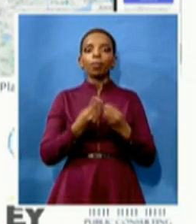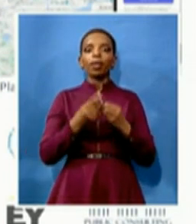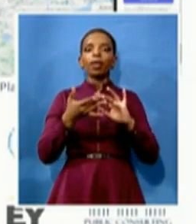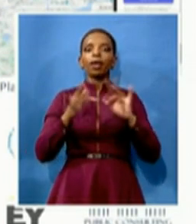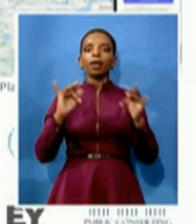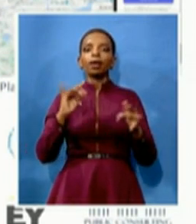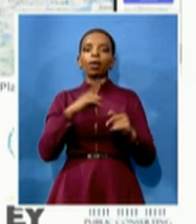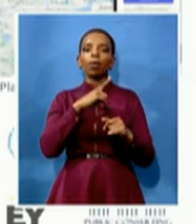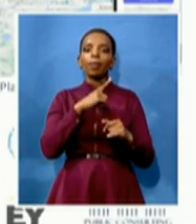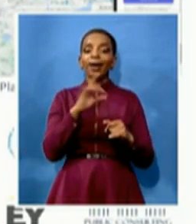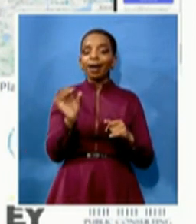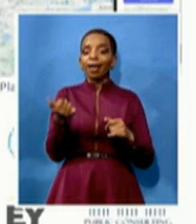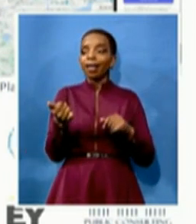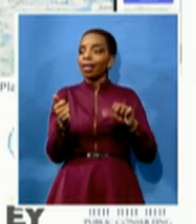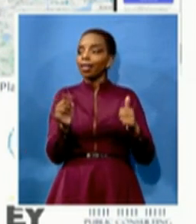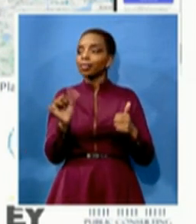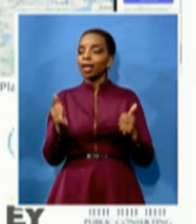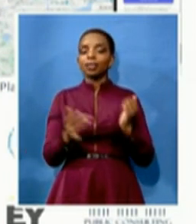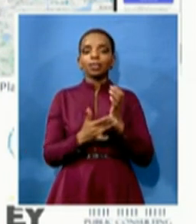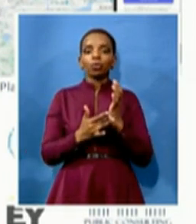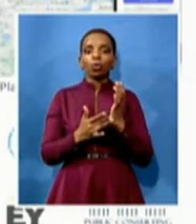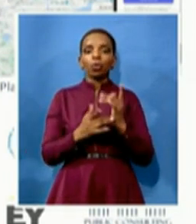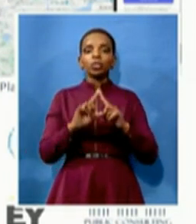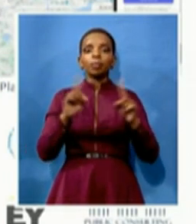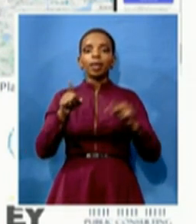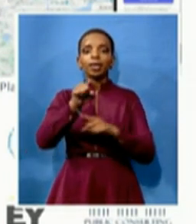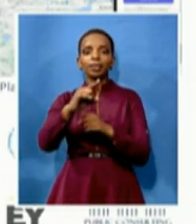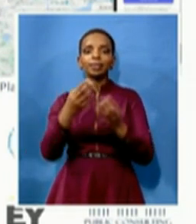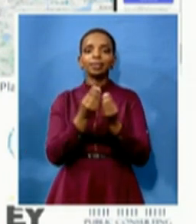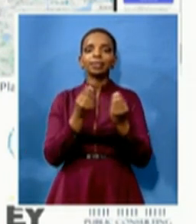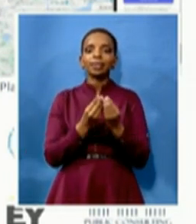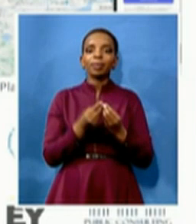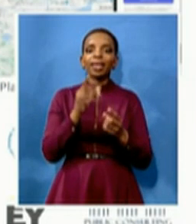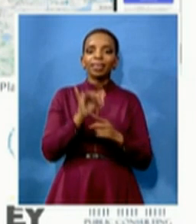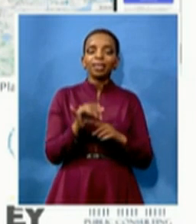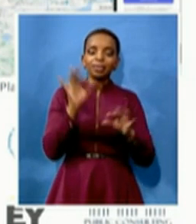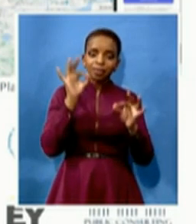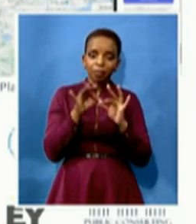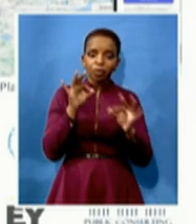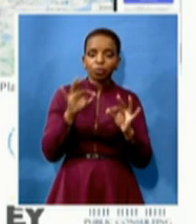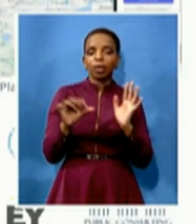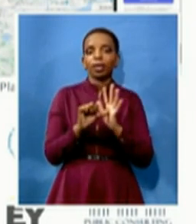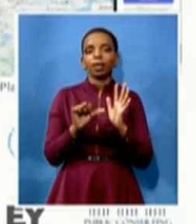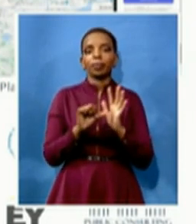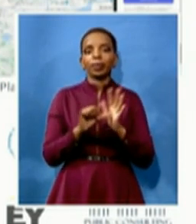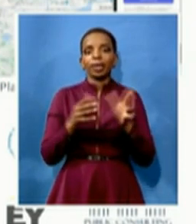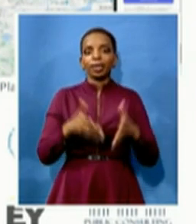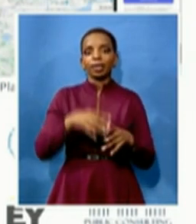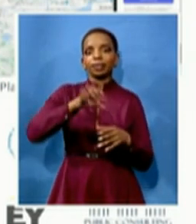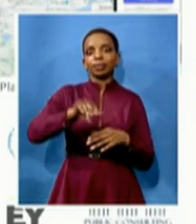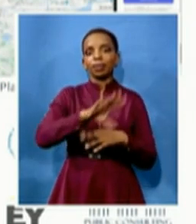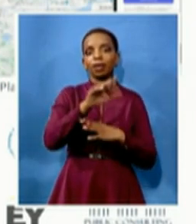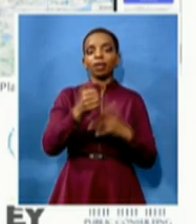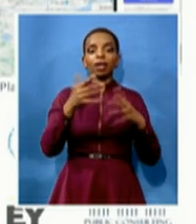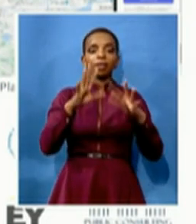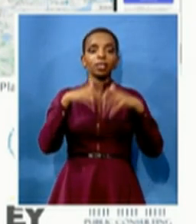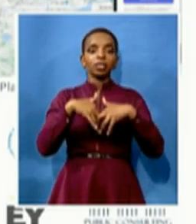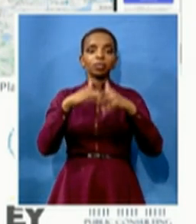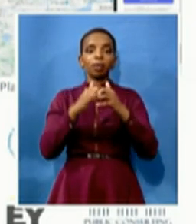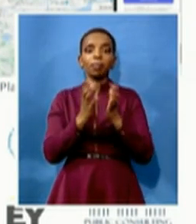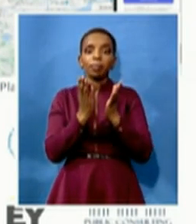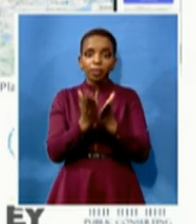that is particularly important in South Africa. We've developed this together with a team at MIT that has